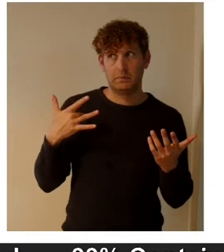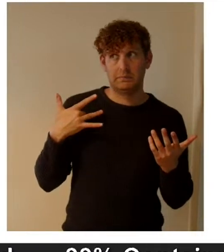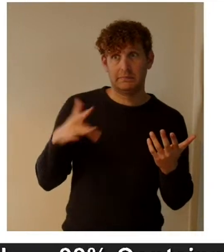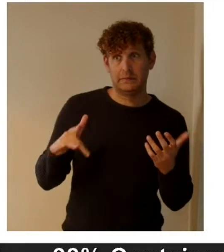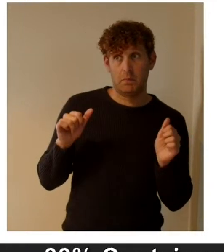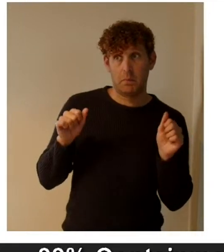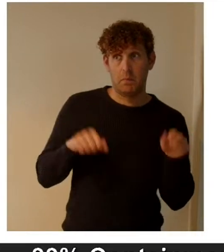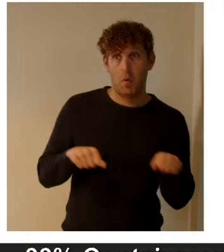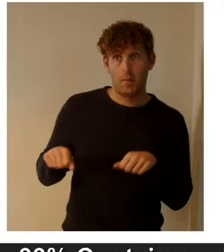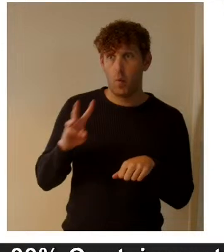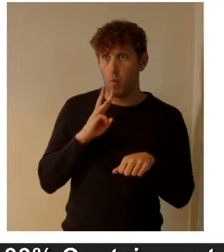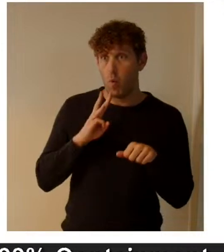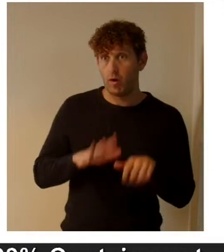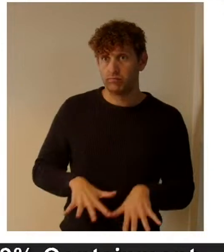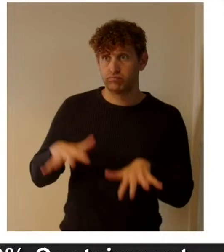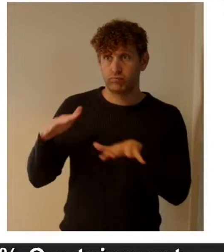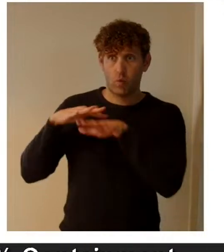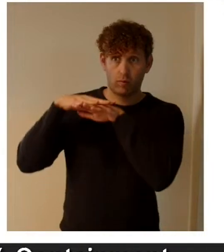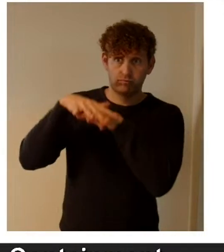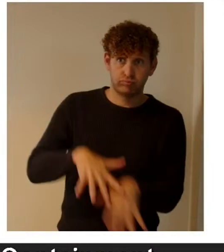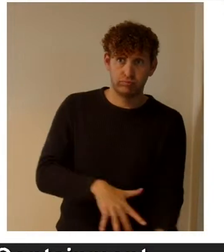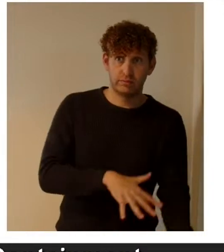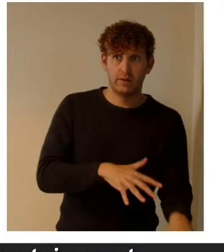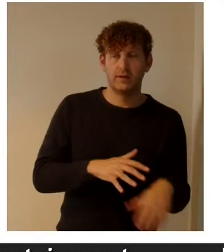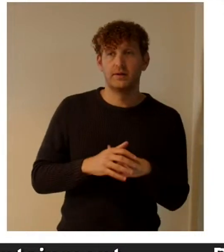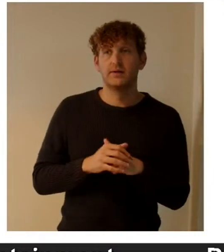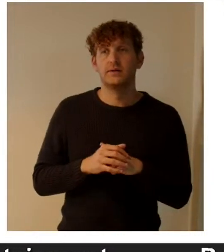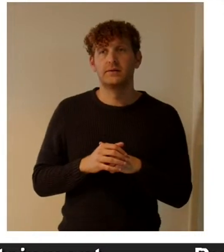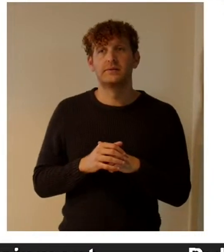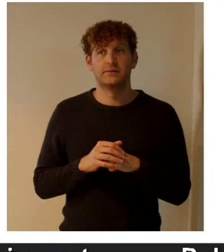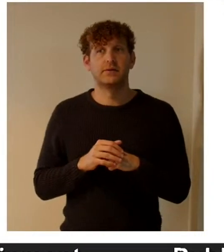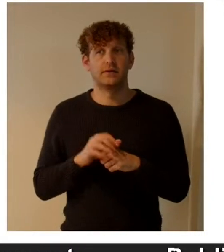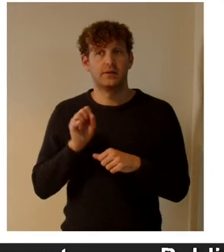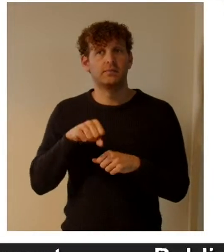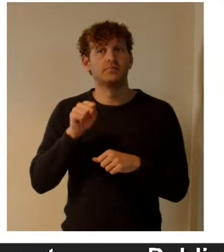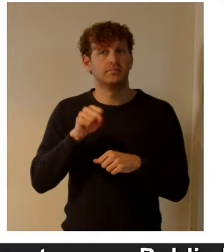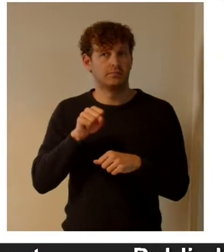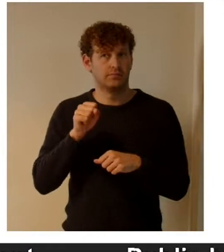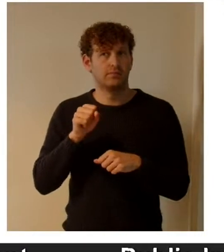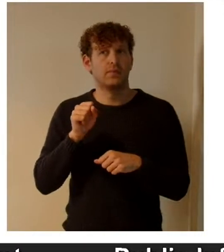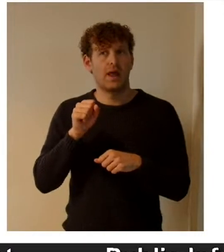currently working on that mapping right now. You can get that mapping at